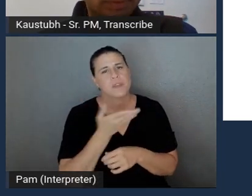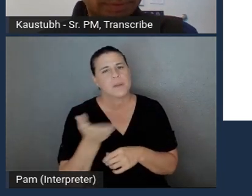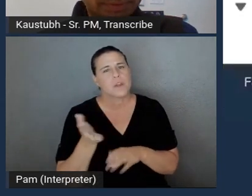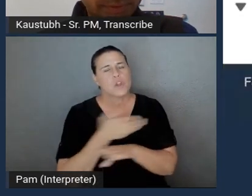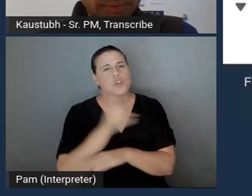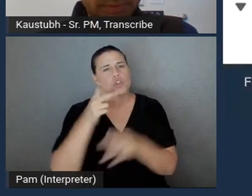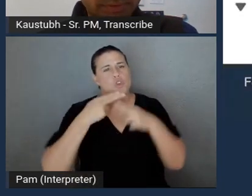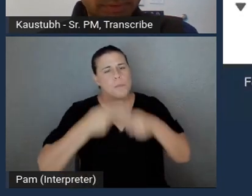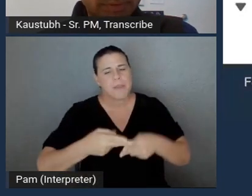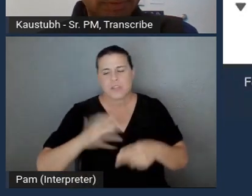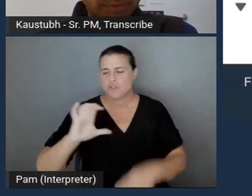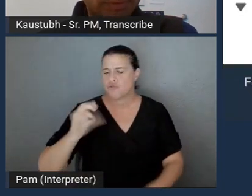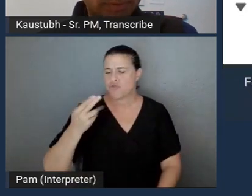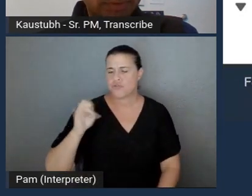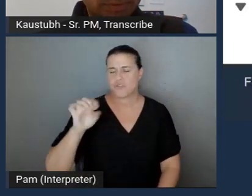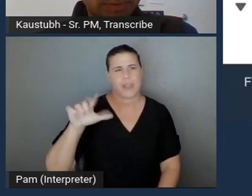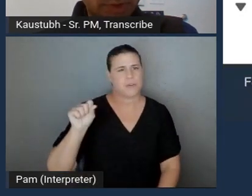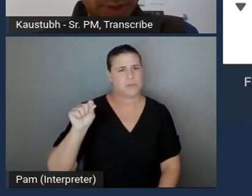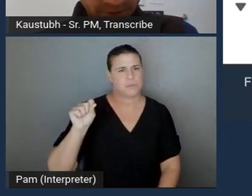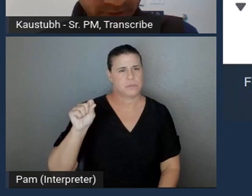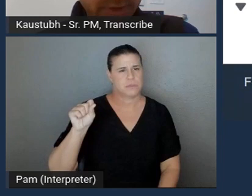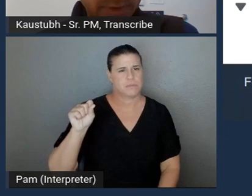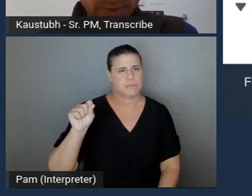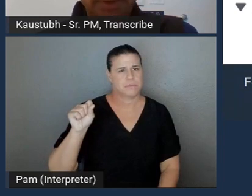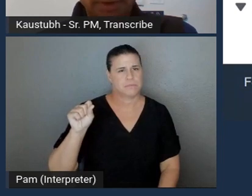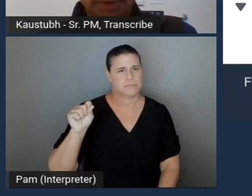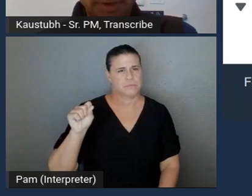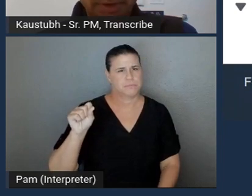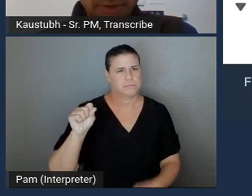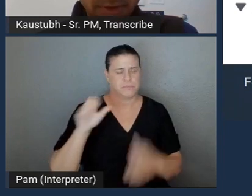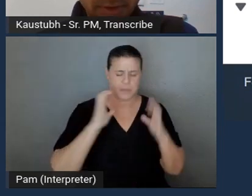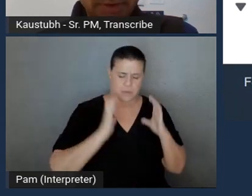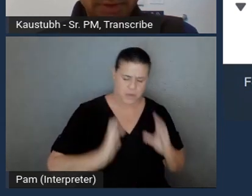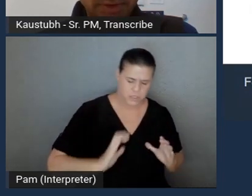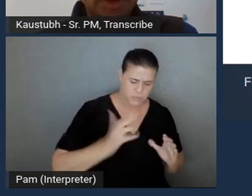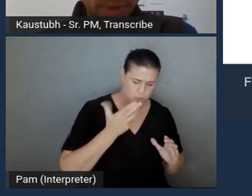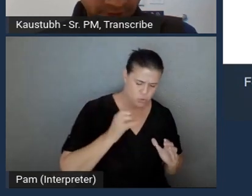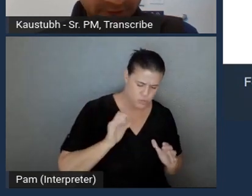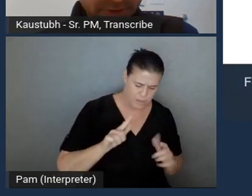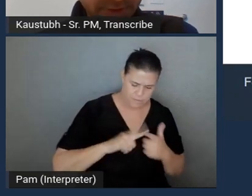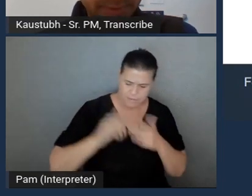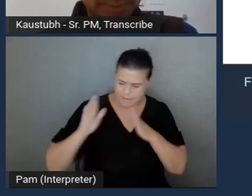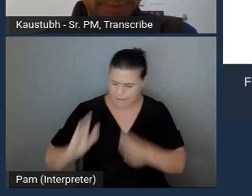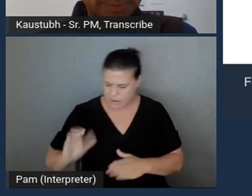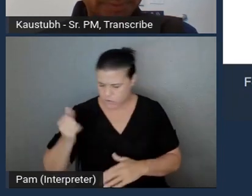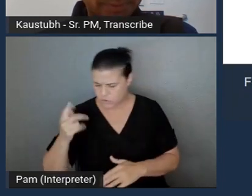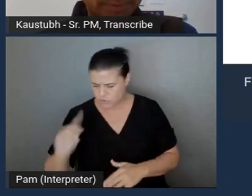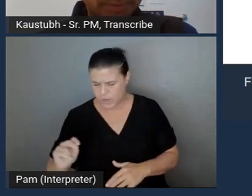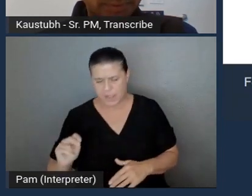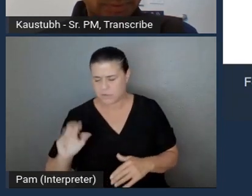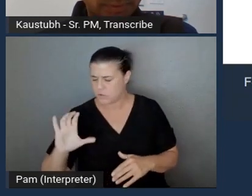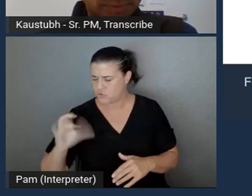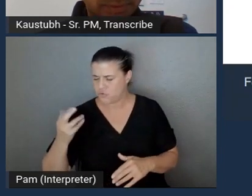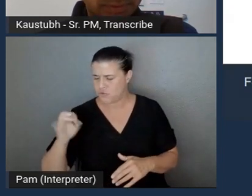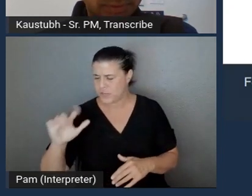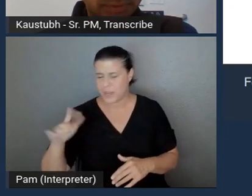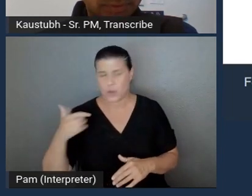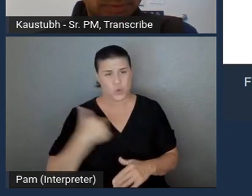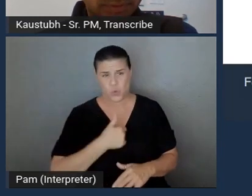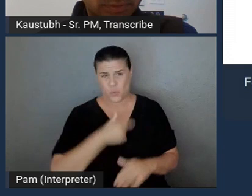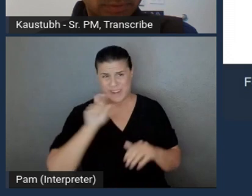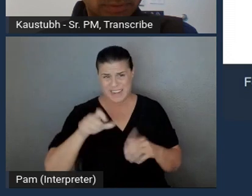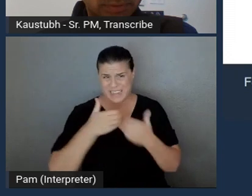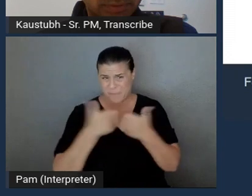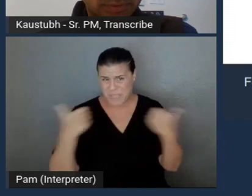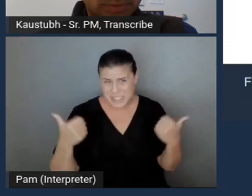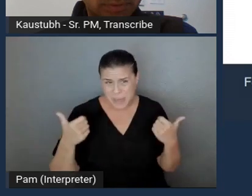mentioned channels, right? So like it's a customer channel and an agent channel. Yes. Do we need to have those things separate? Do they